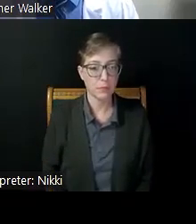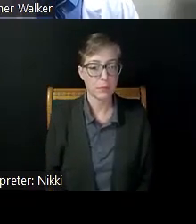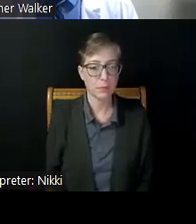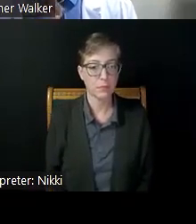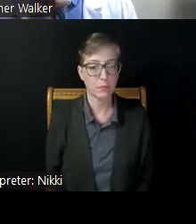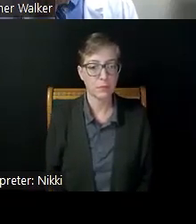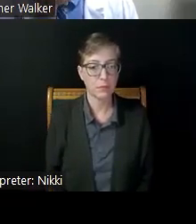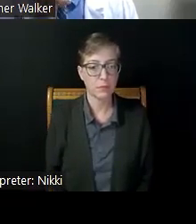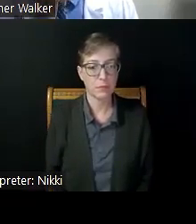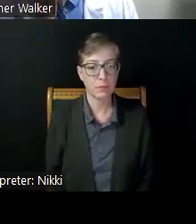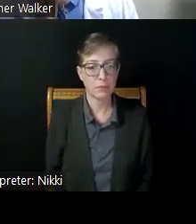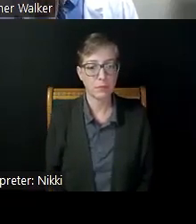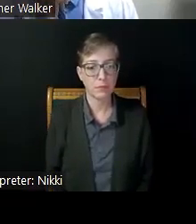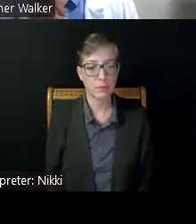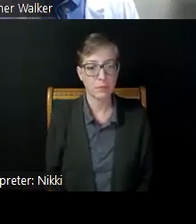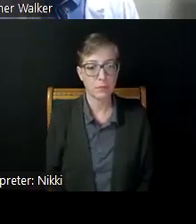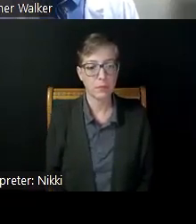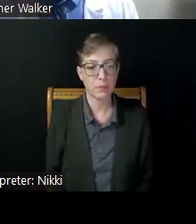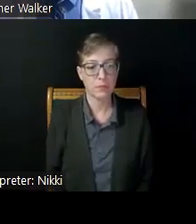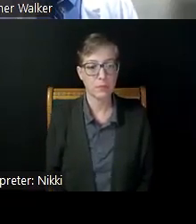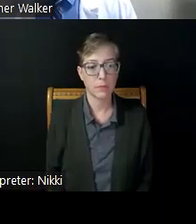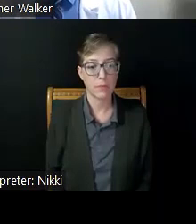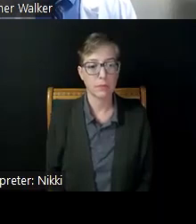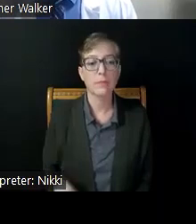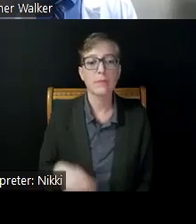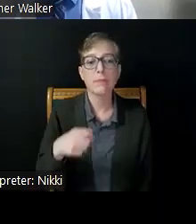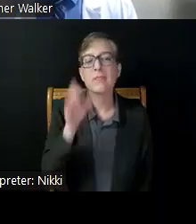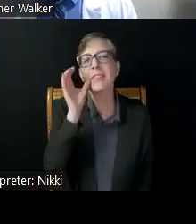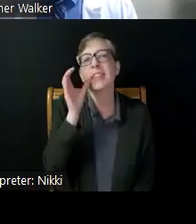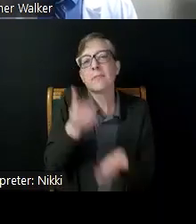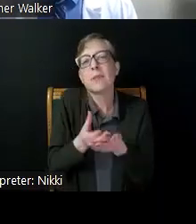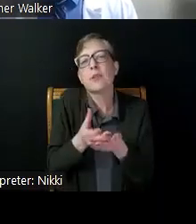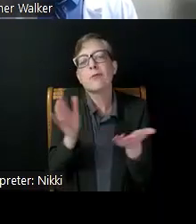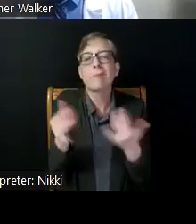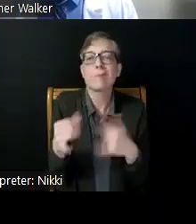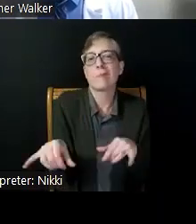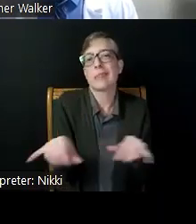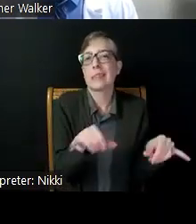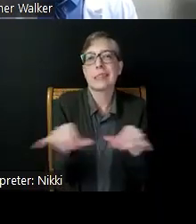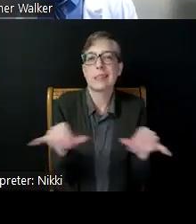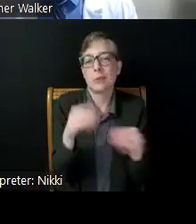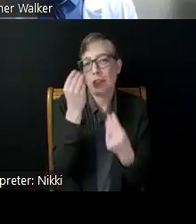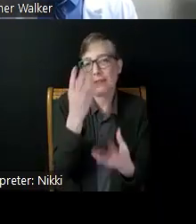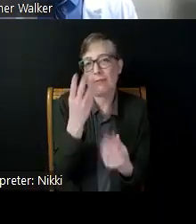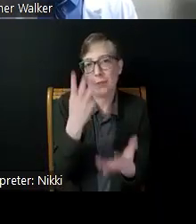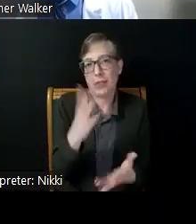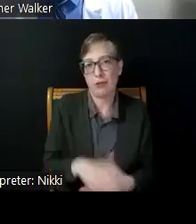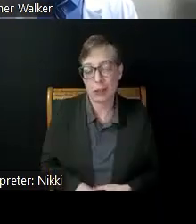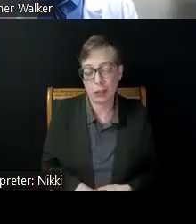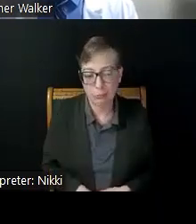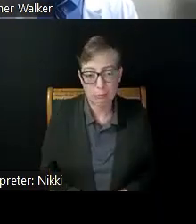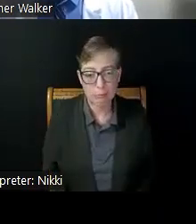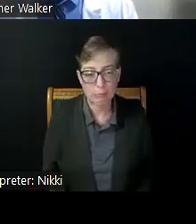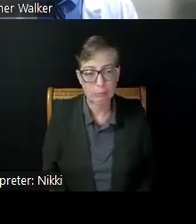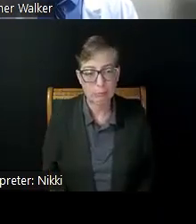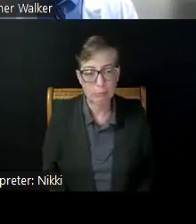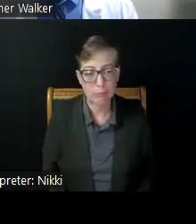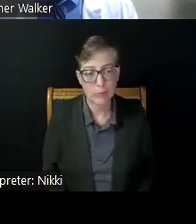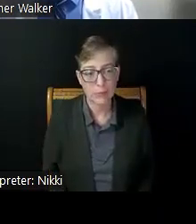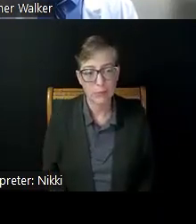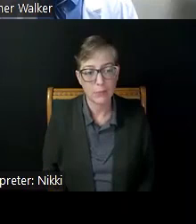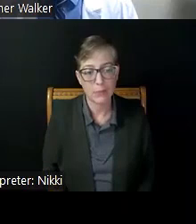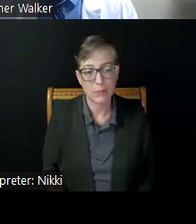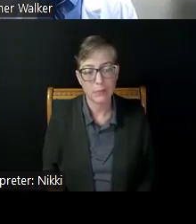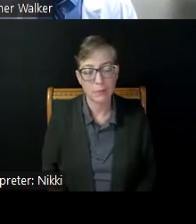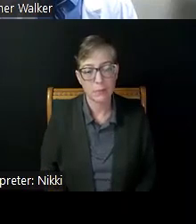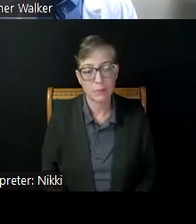This is another diagram that tells a similar story. I won't get into the specifics